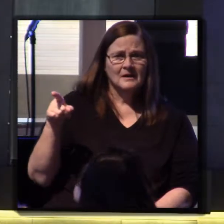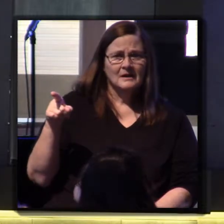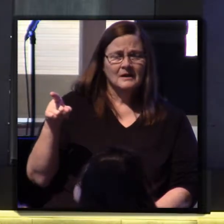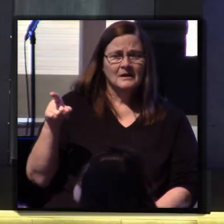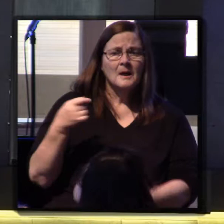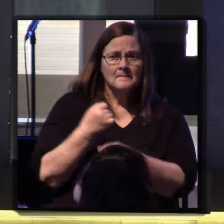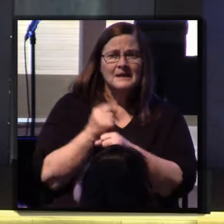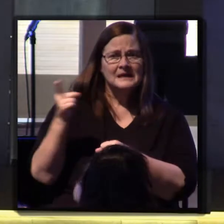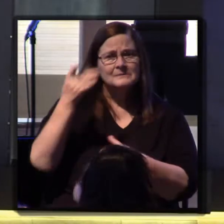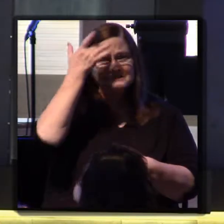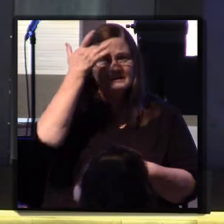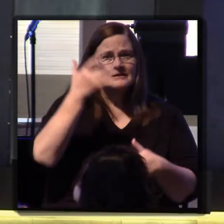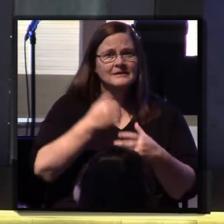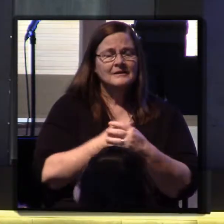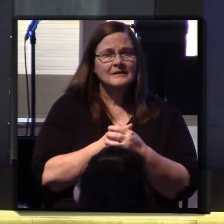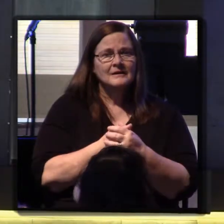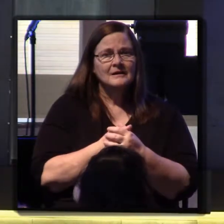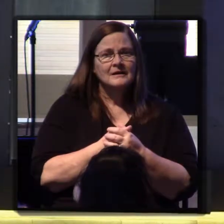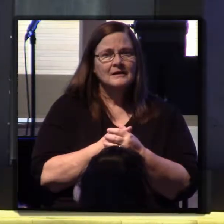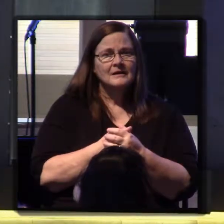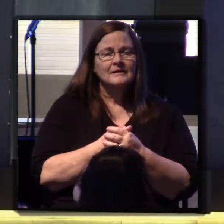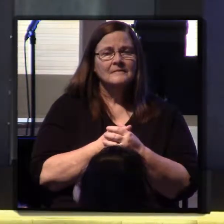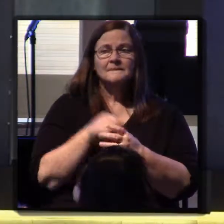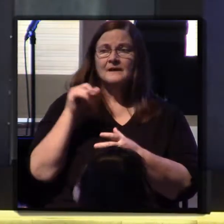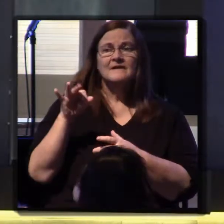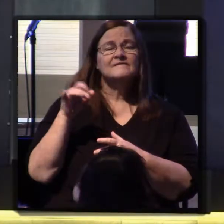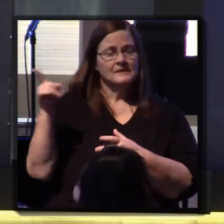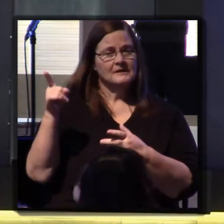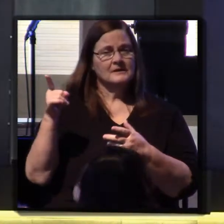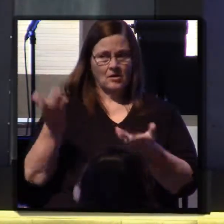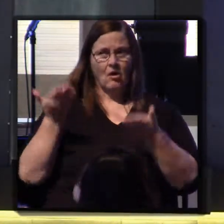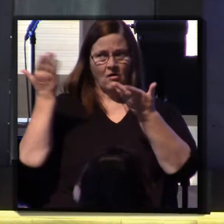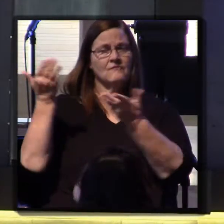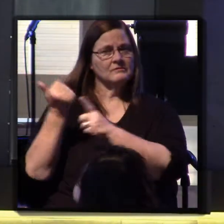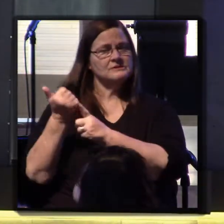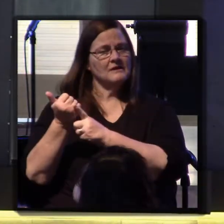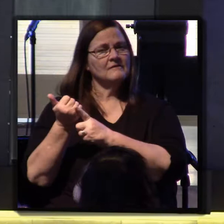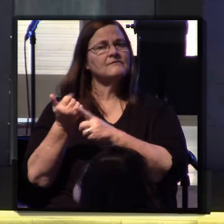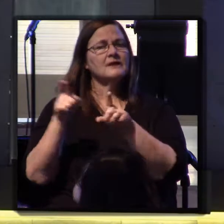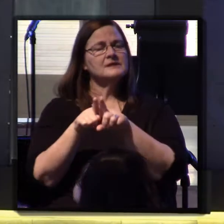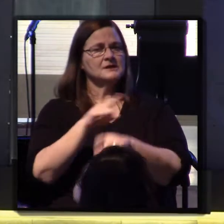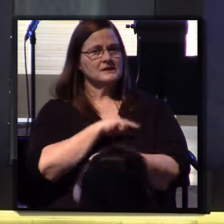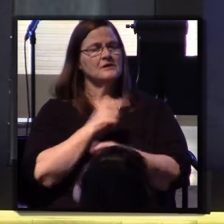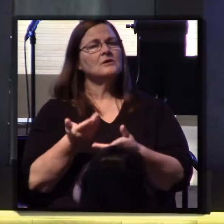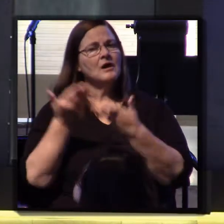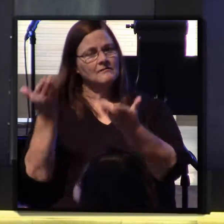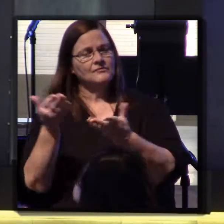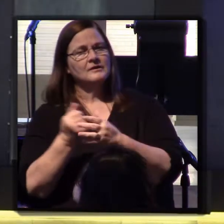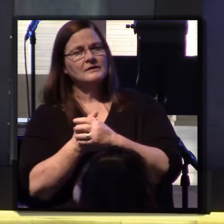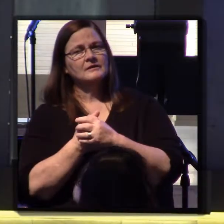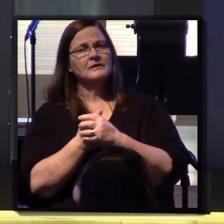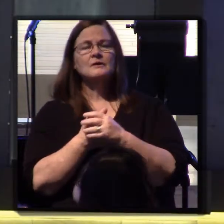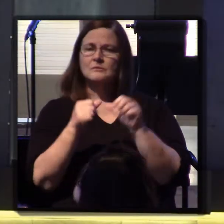unthinkable. His plan was to crush him, putting him to grief, or made him sick. If he would render